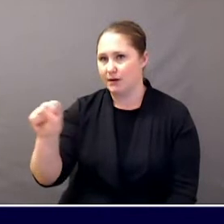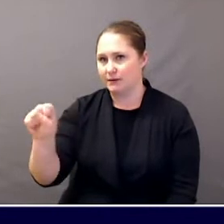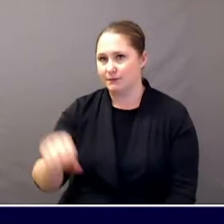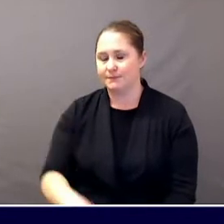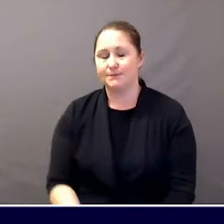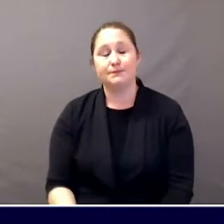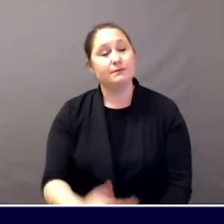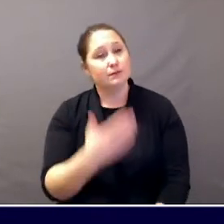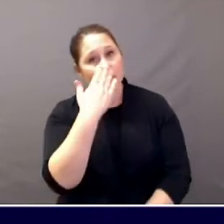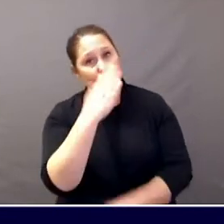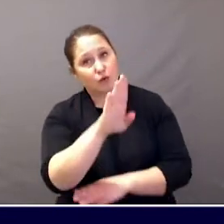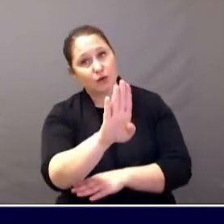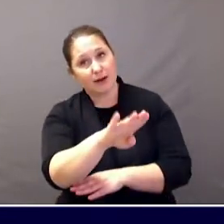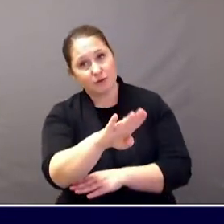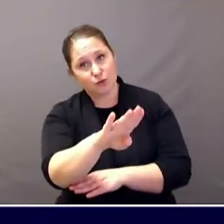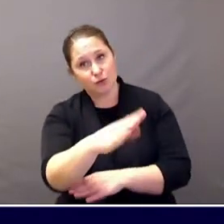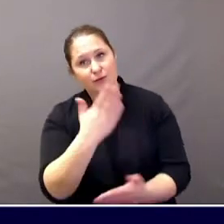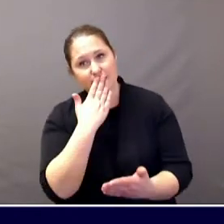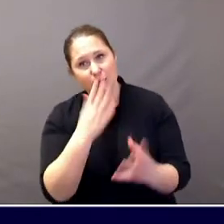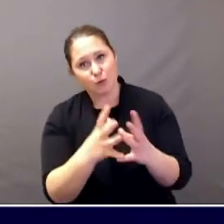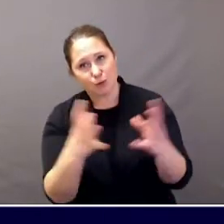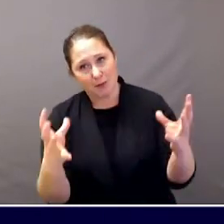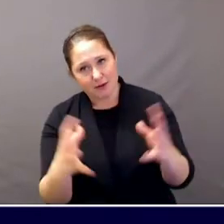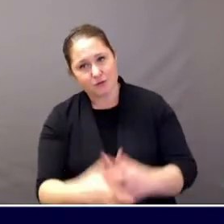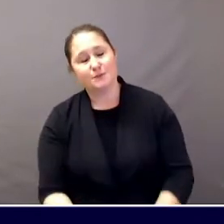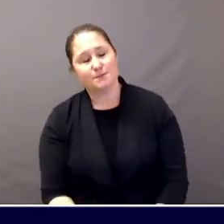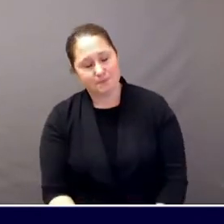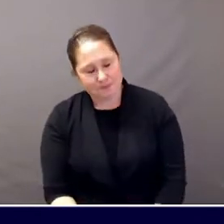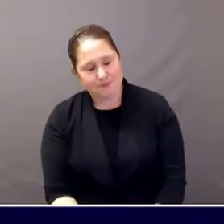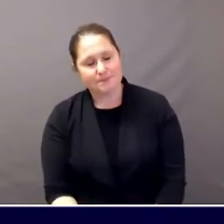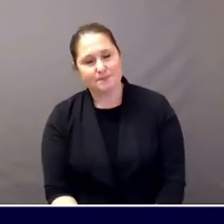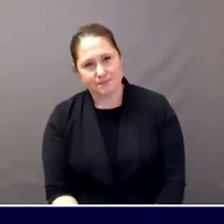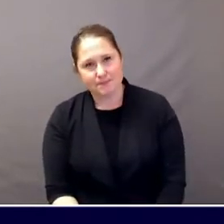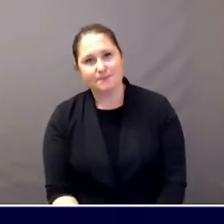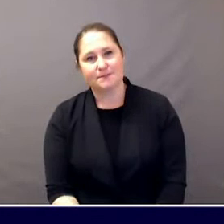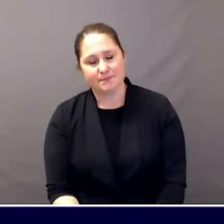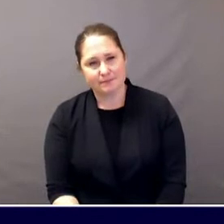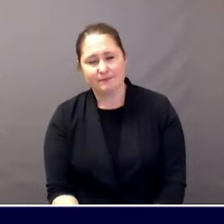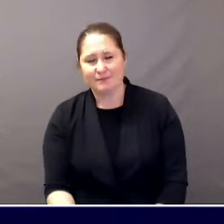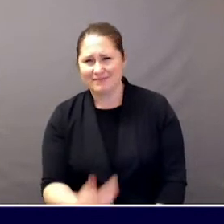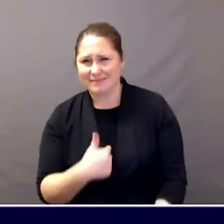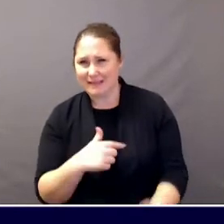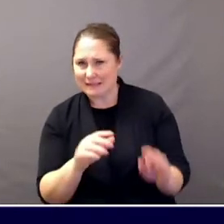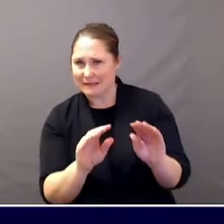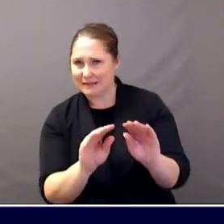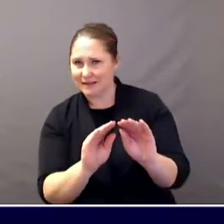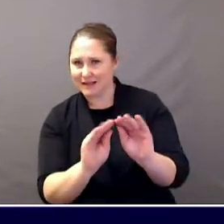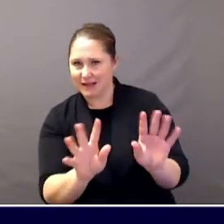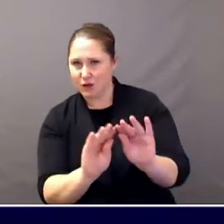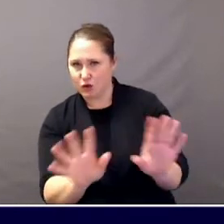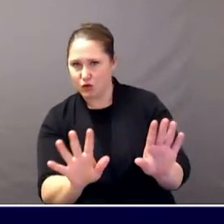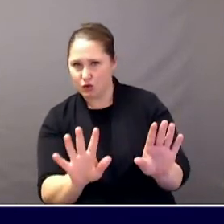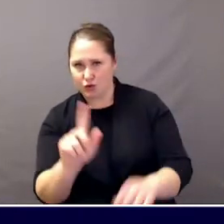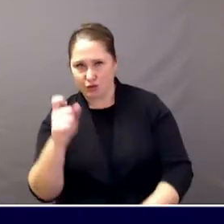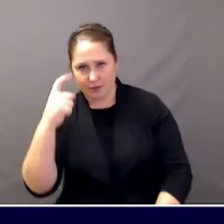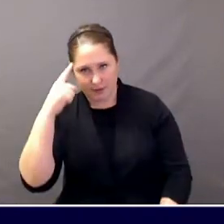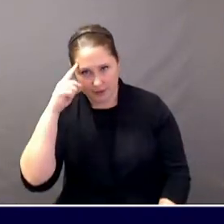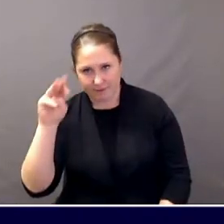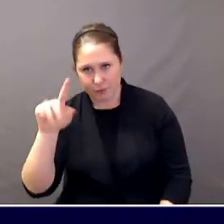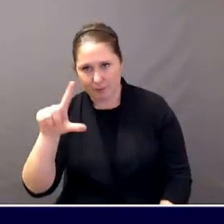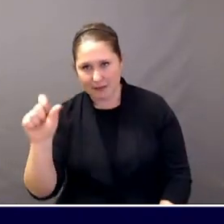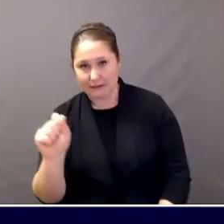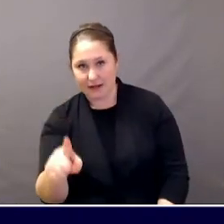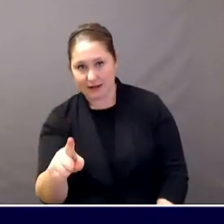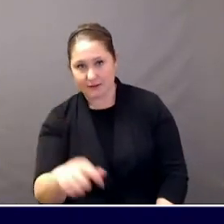Hi, good afternoon, Dr. Shah. Thanks so much for taking my question. This is more of a clarification question for Governor Mills.